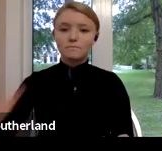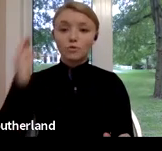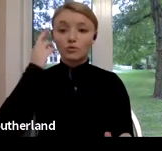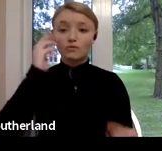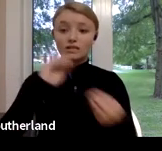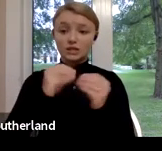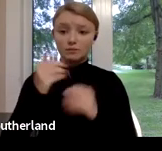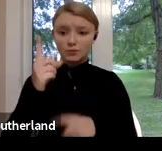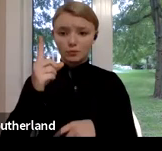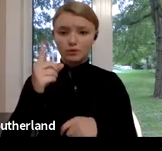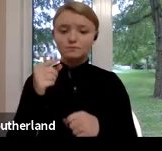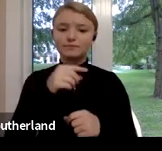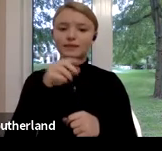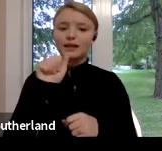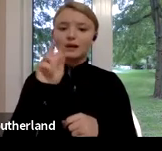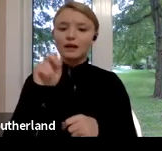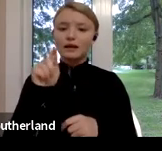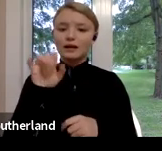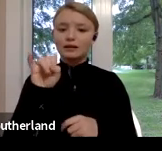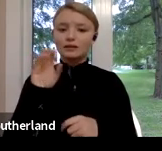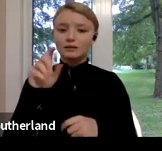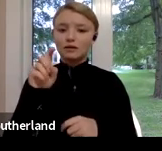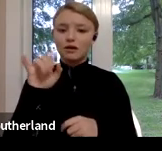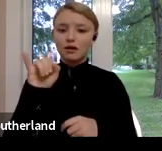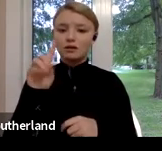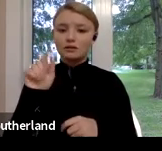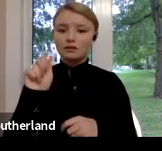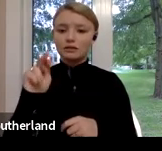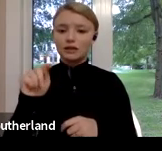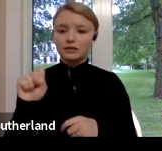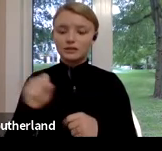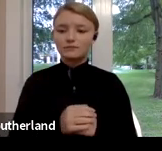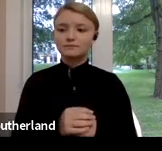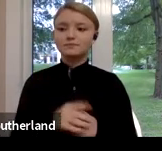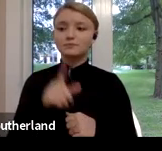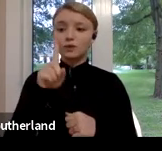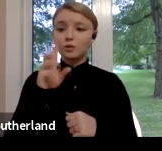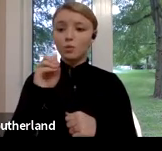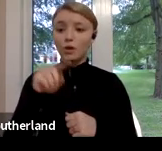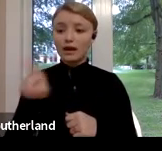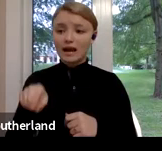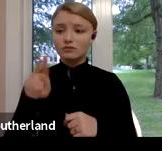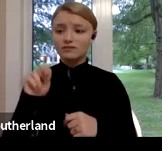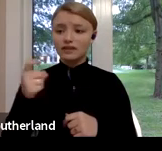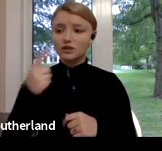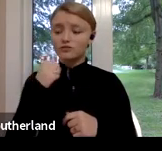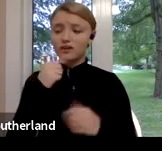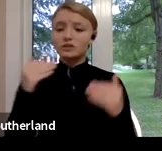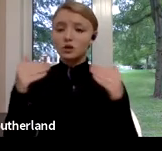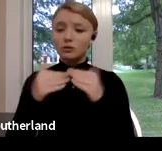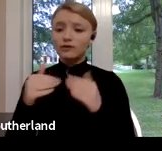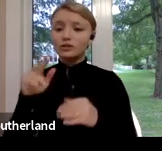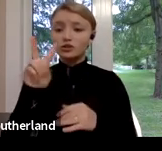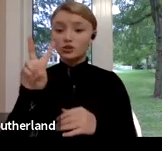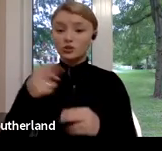is antioxidants. 1 ounce of Ningxia Red is equivalent to 2 pounds